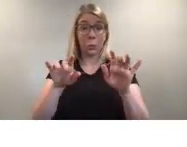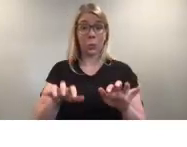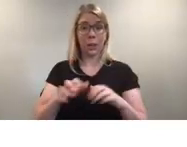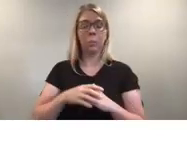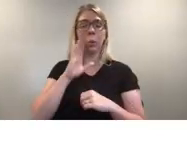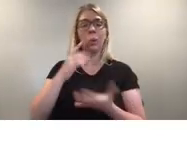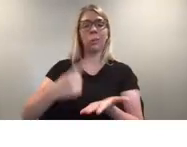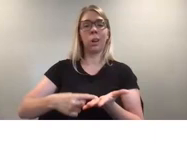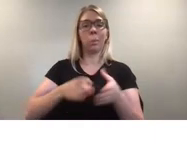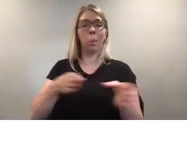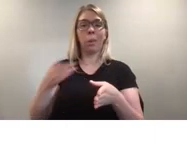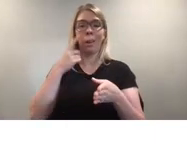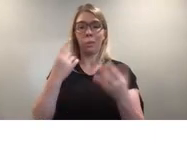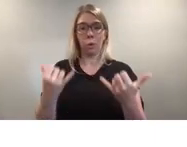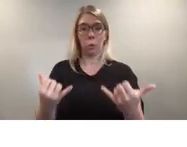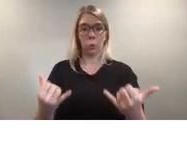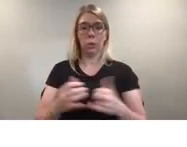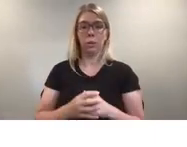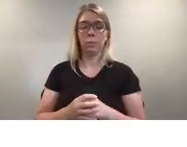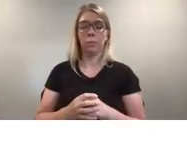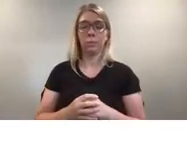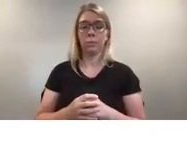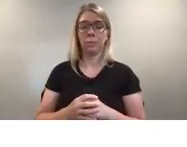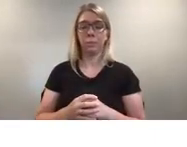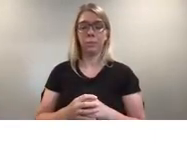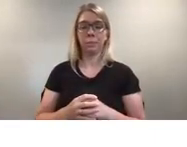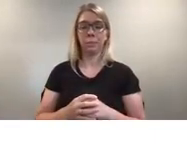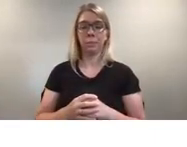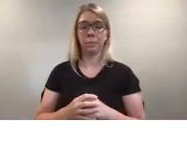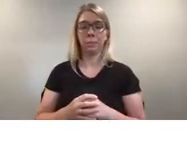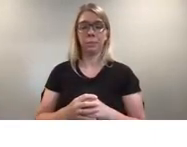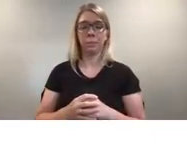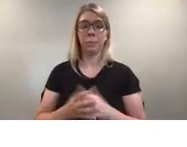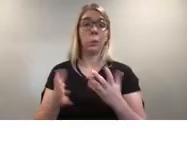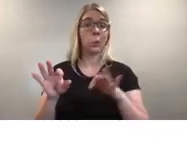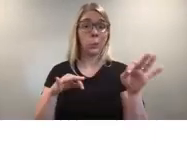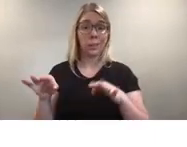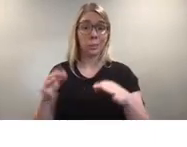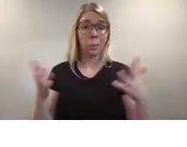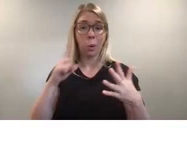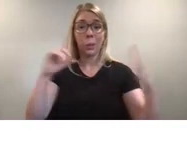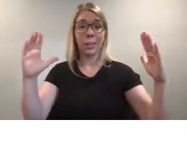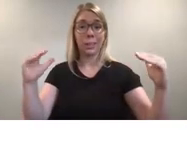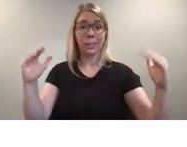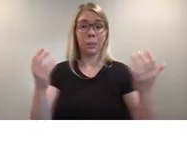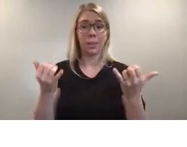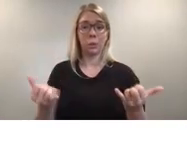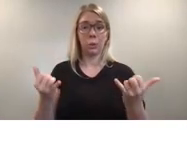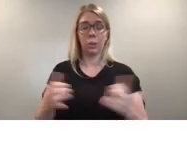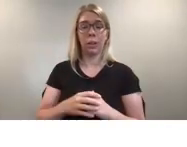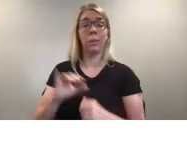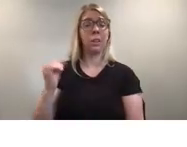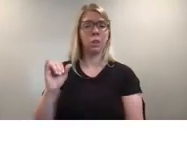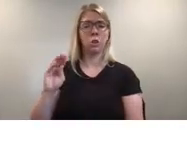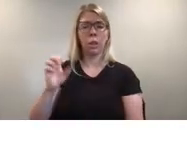bit and kind of to situate you into the expectations for today. Jamie, if you could advance the slide, please.